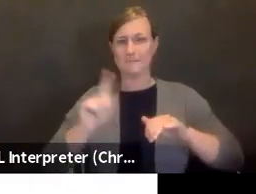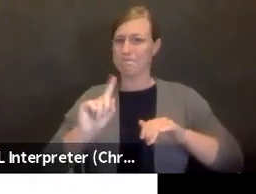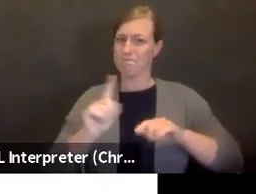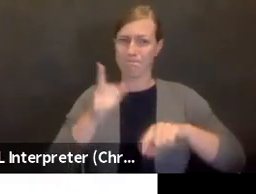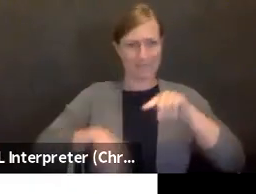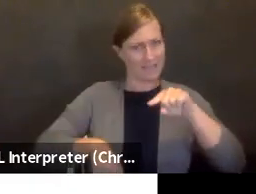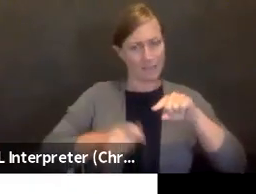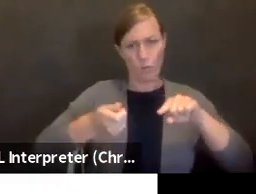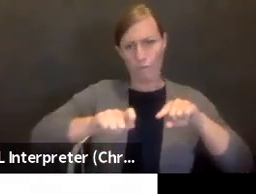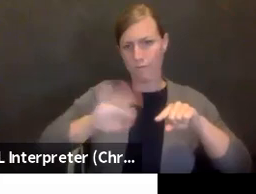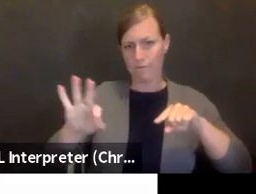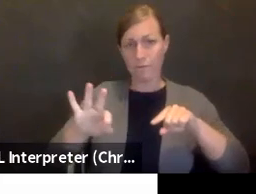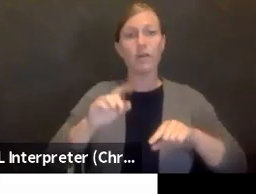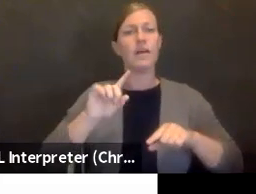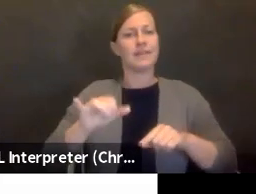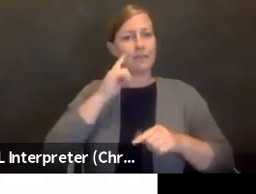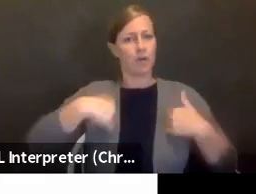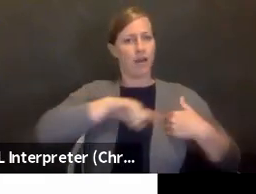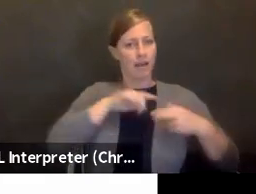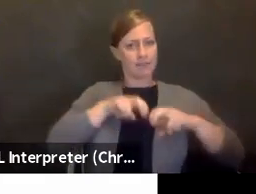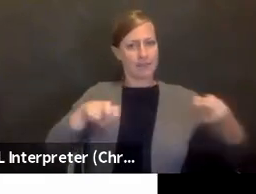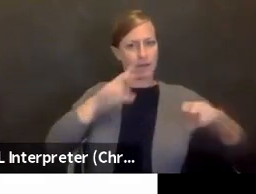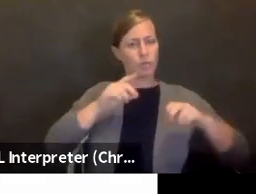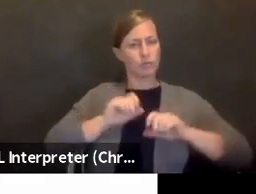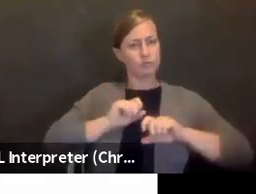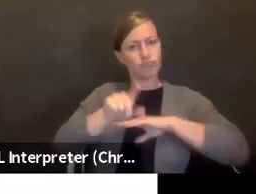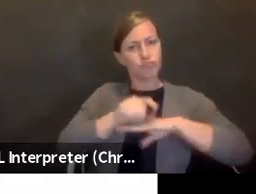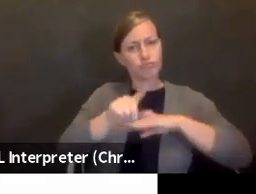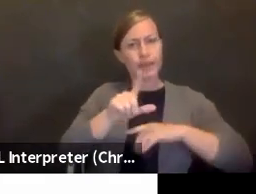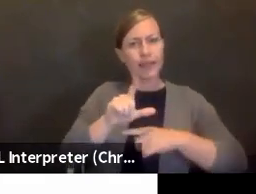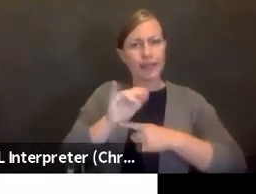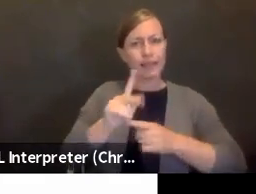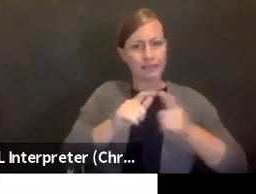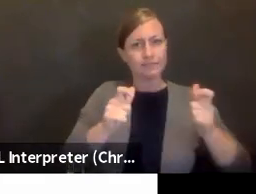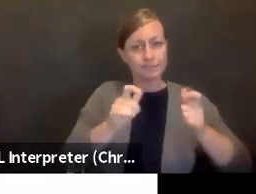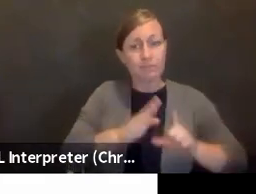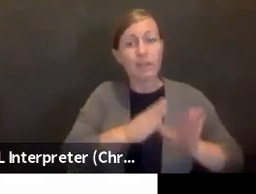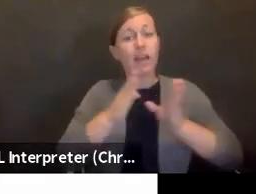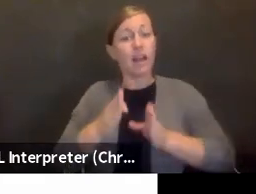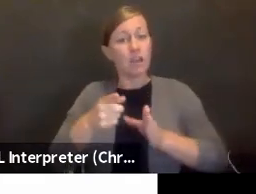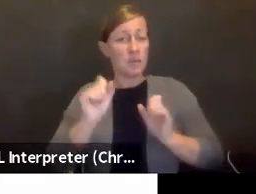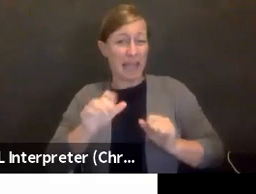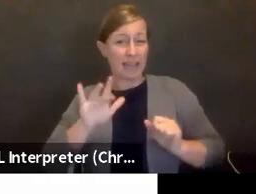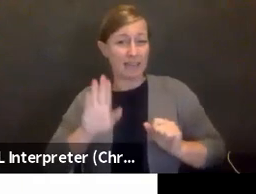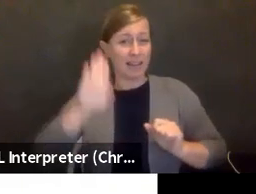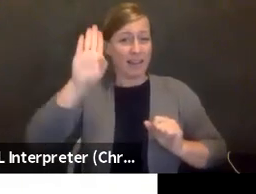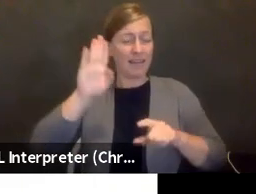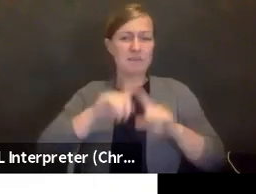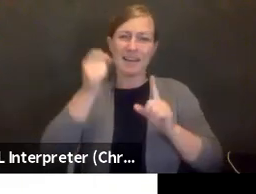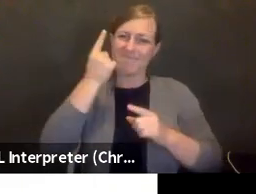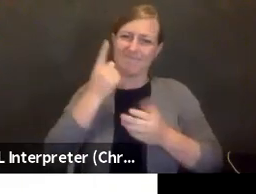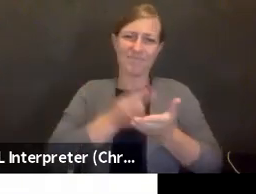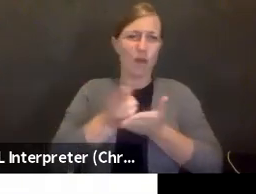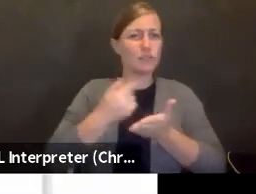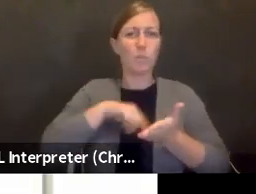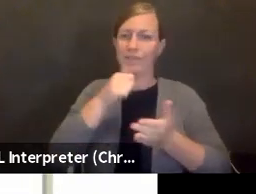It's just for link sharing. You have the option to raise hand, but being very honest, we're not monitoring the raise hand. So that means